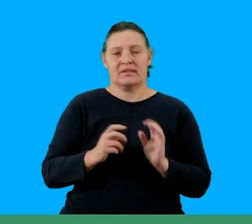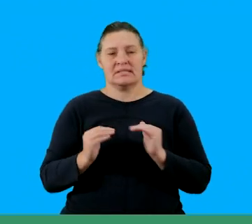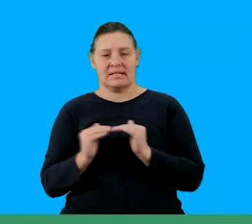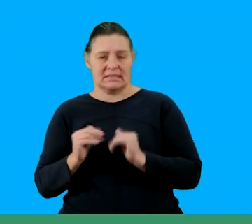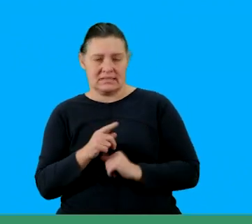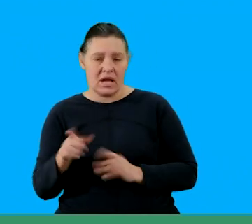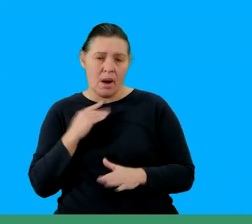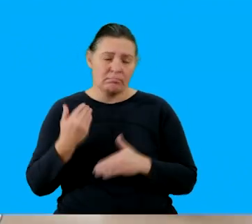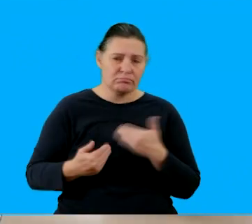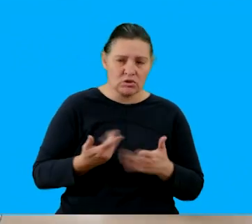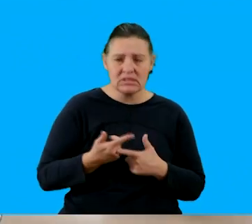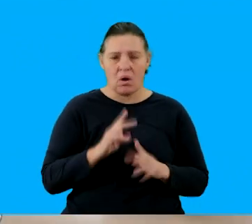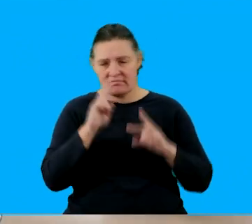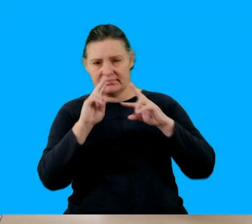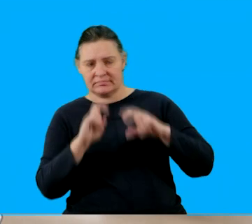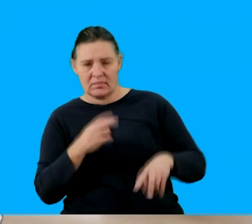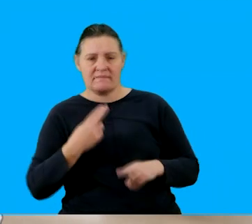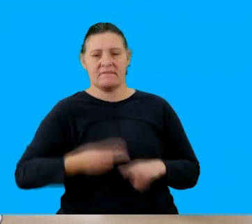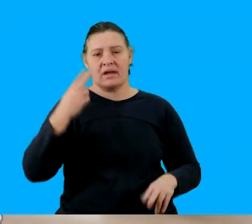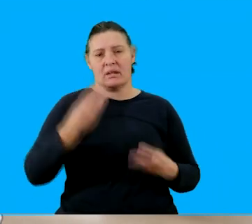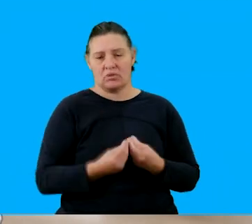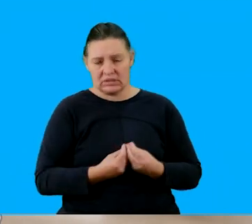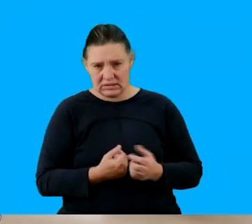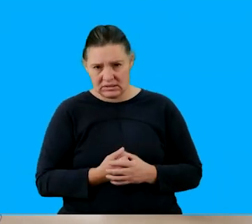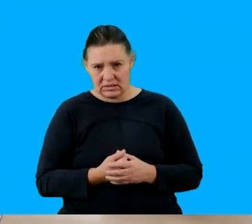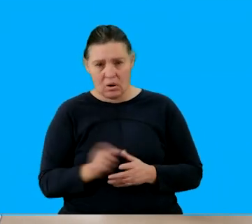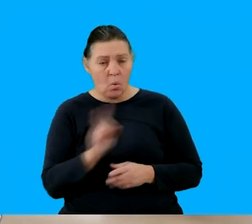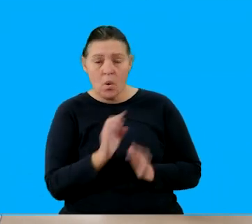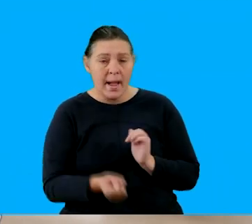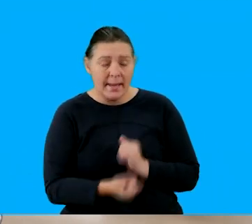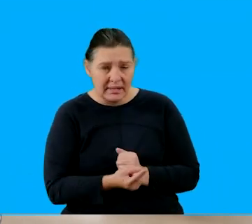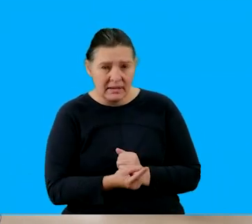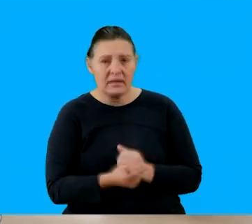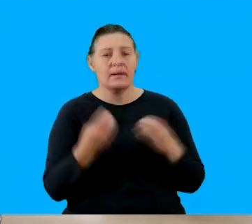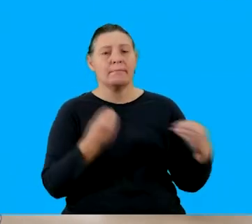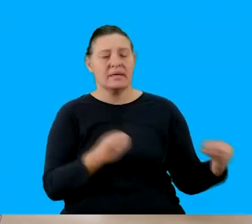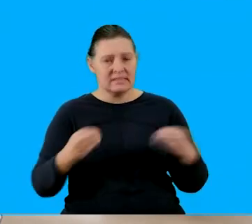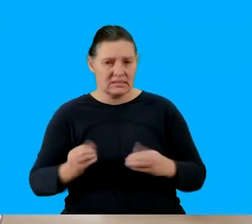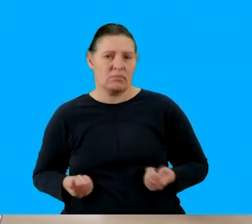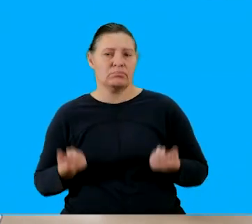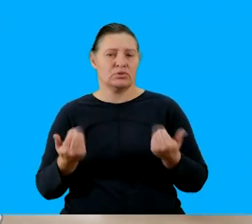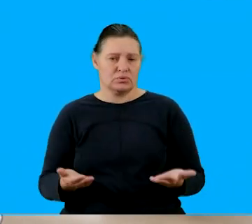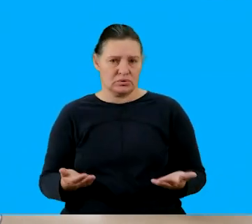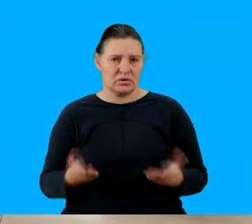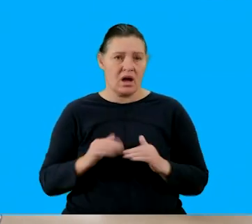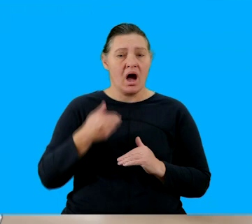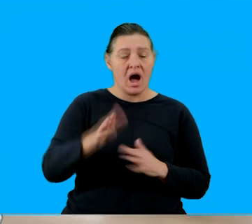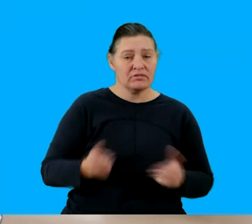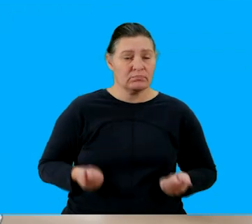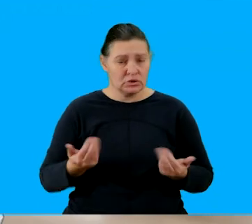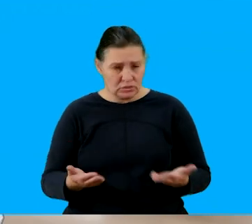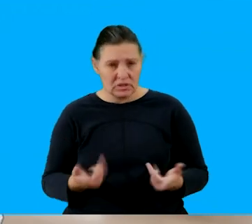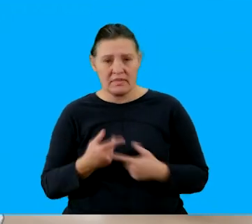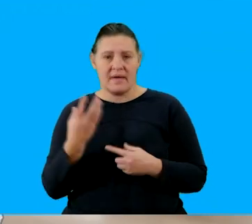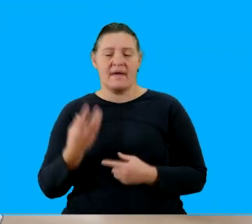So this is a process of inspecting the final product. So what would happen is that the business is going to produce. After